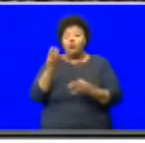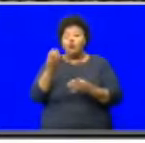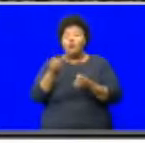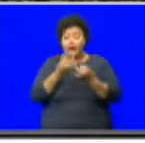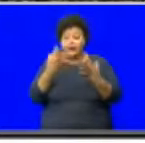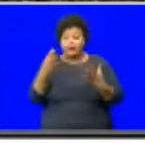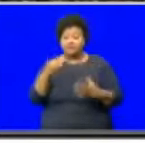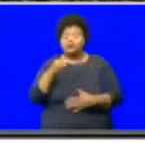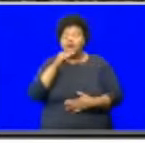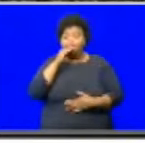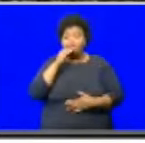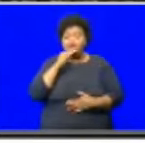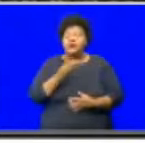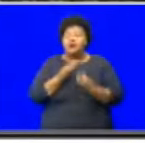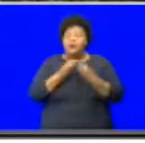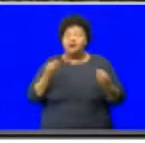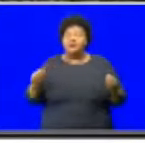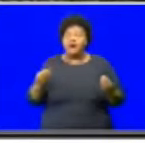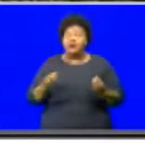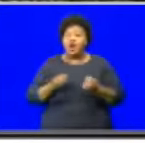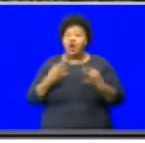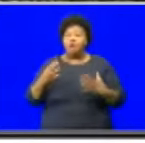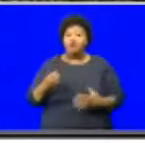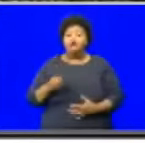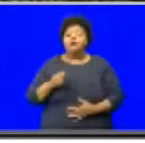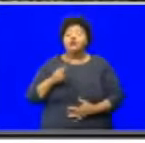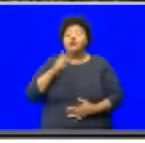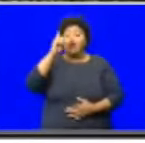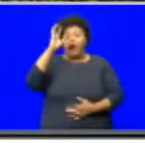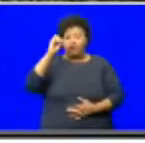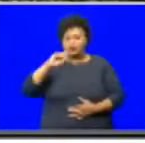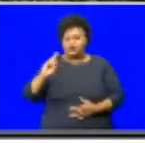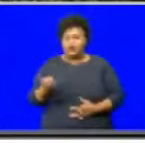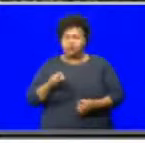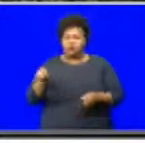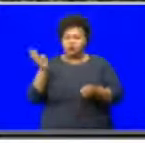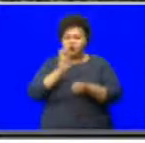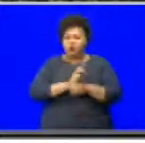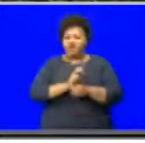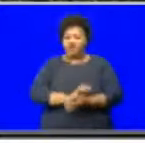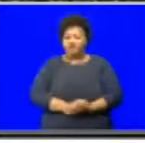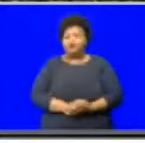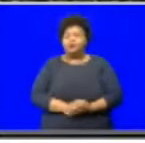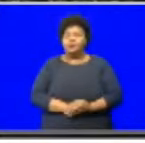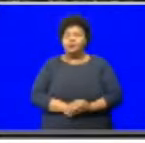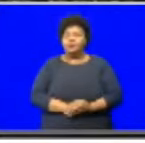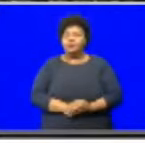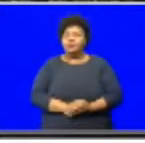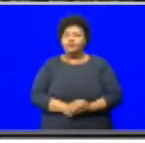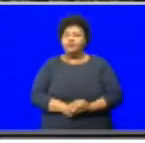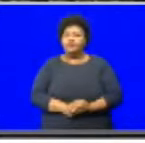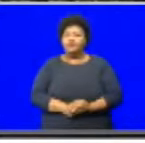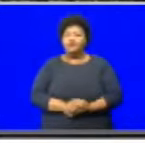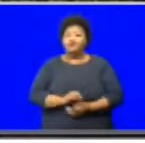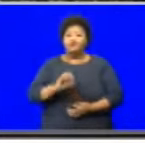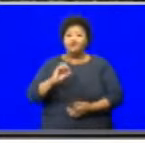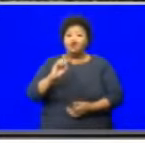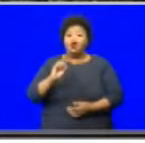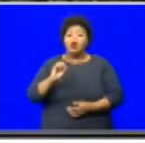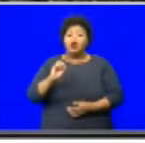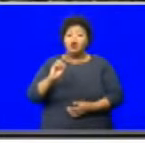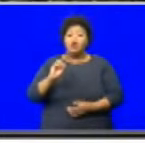year globally, especially in sub-Saharan Africa, we have more than 260,000 children that die of